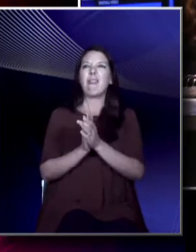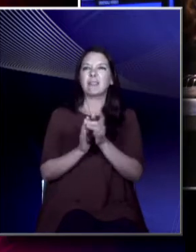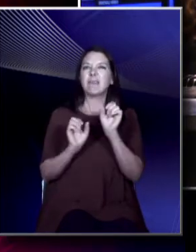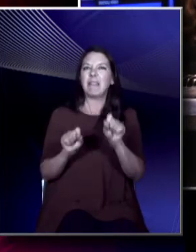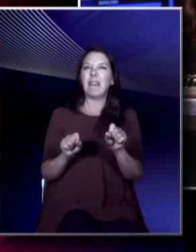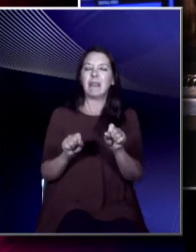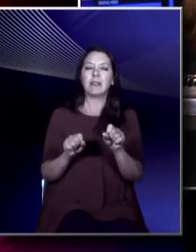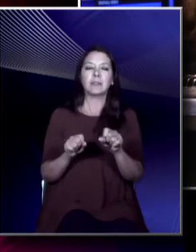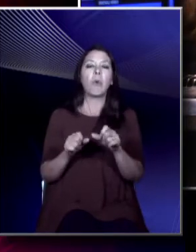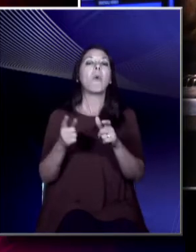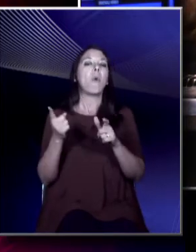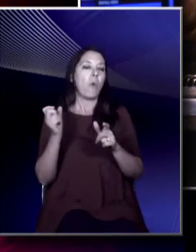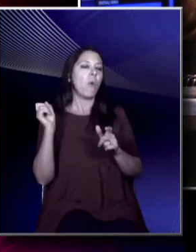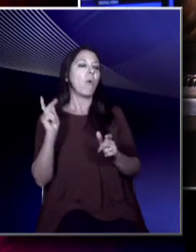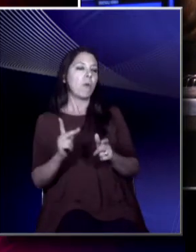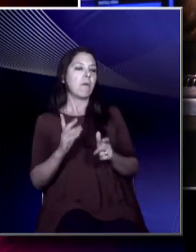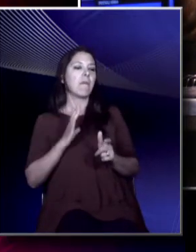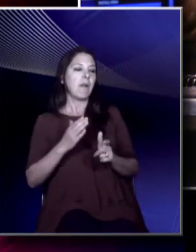Yeah, thank you.